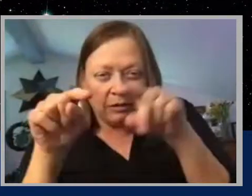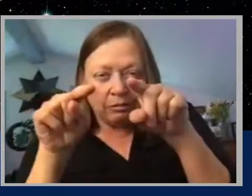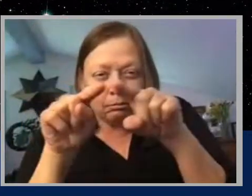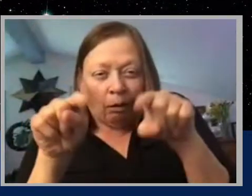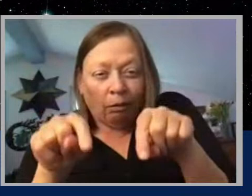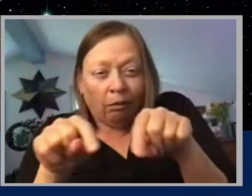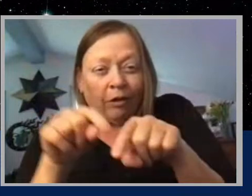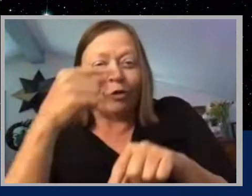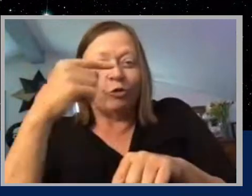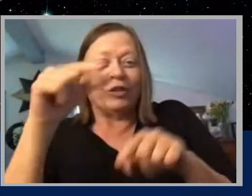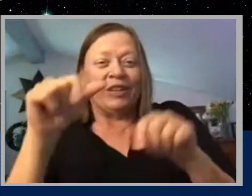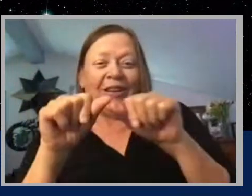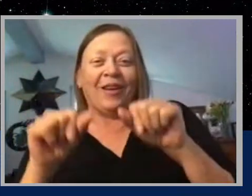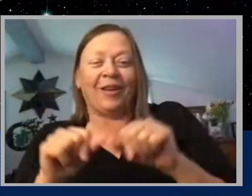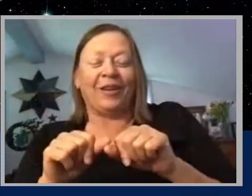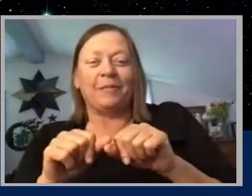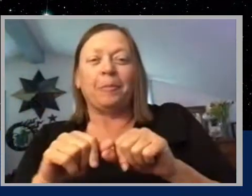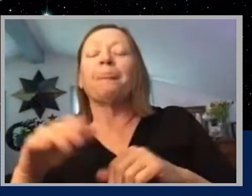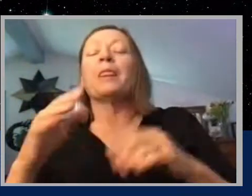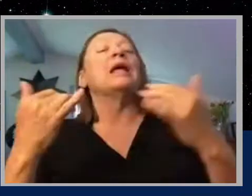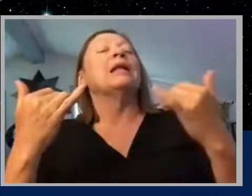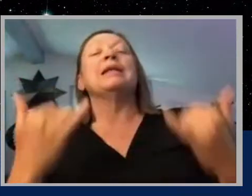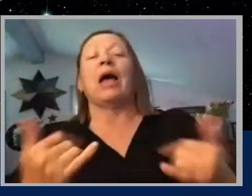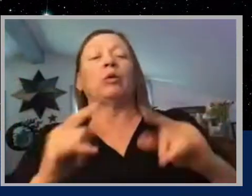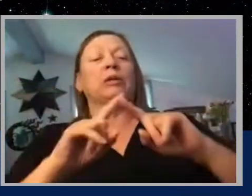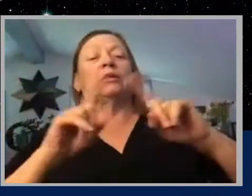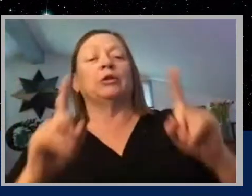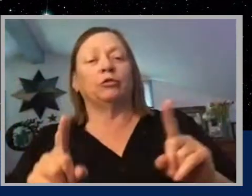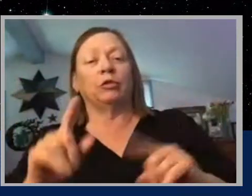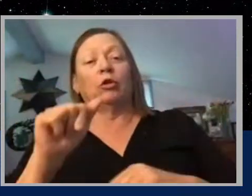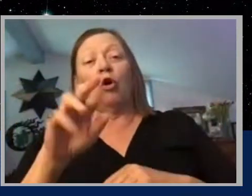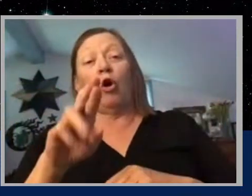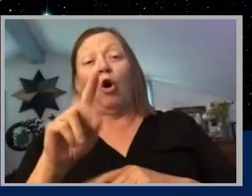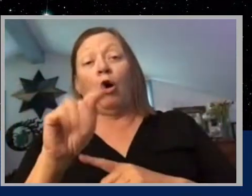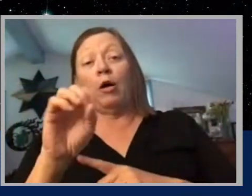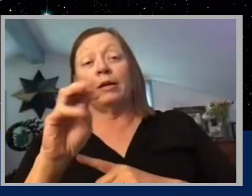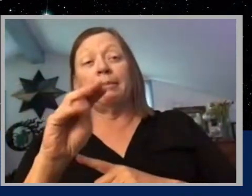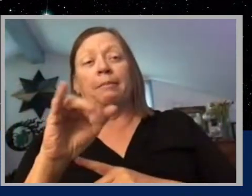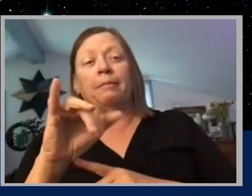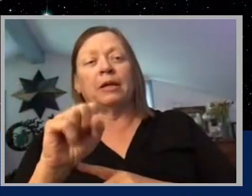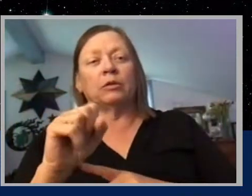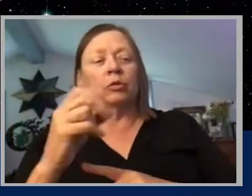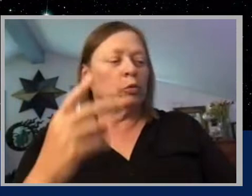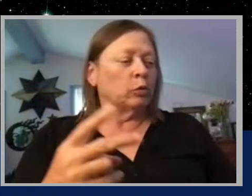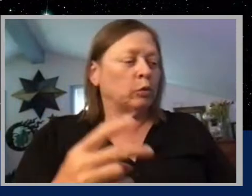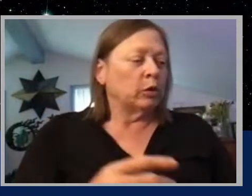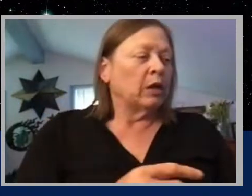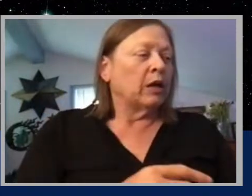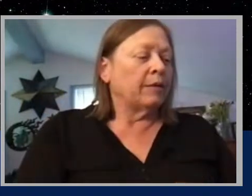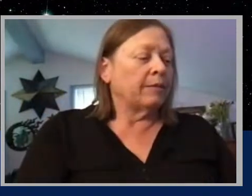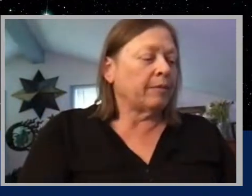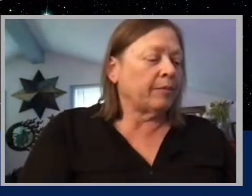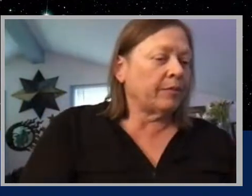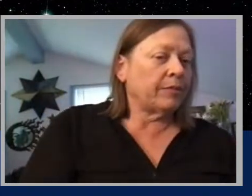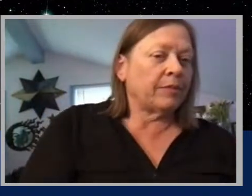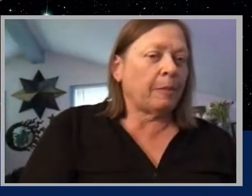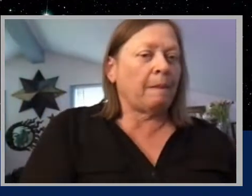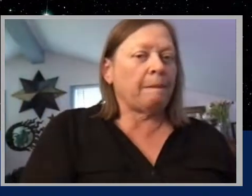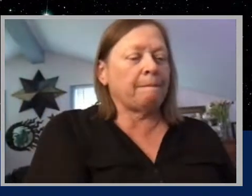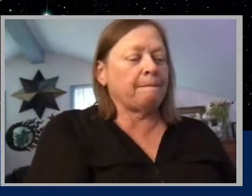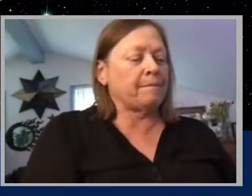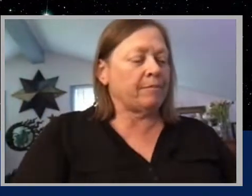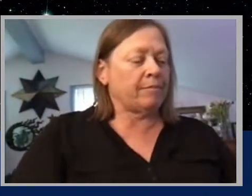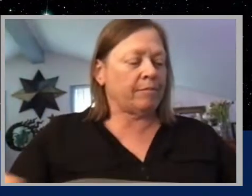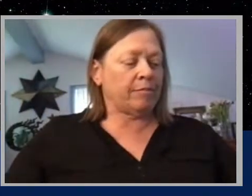Artemis II, the crew can land in sea state conditions and we could be recovering them up to 6 feet. And I